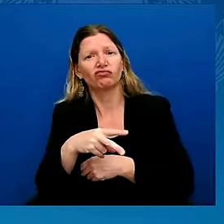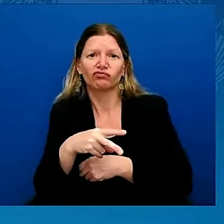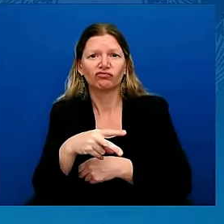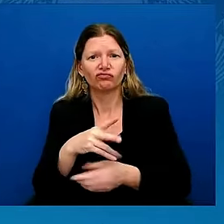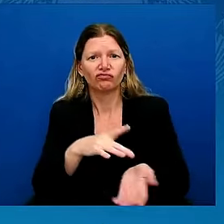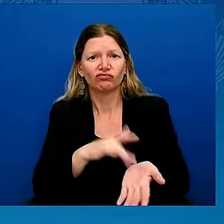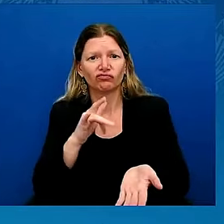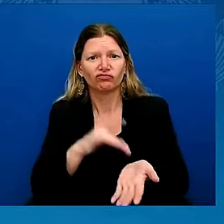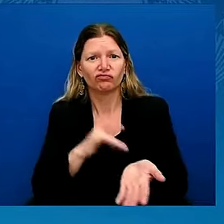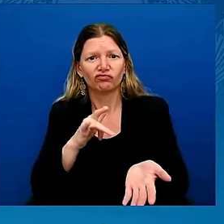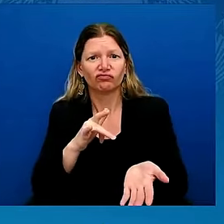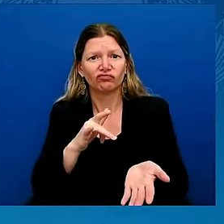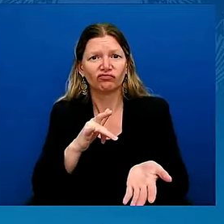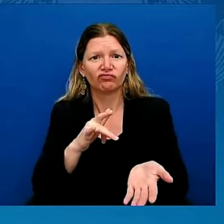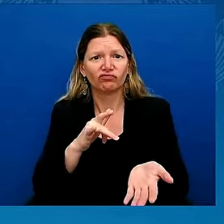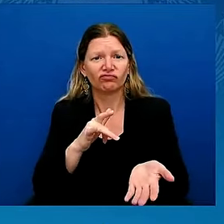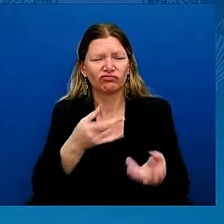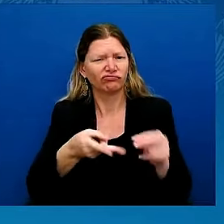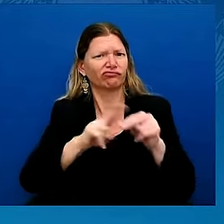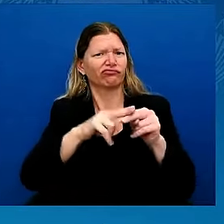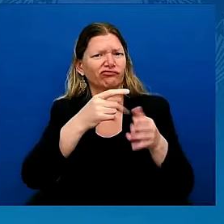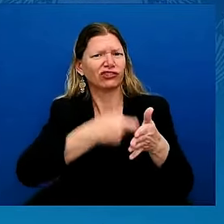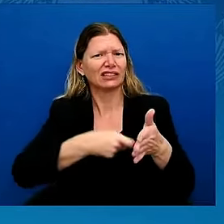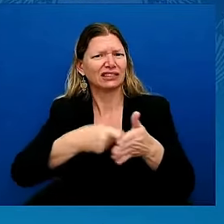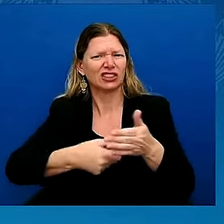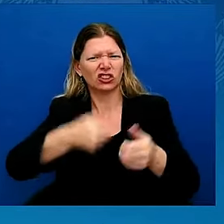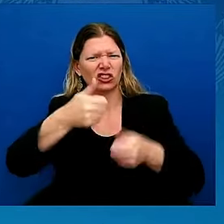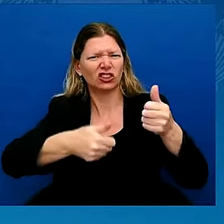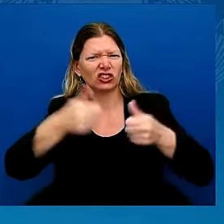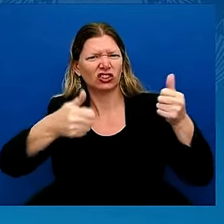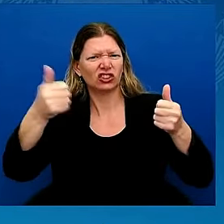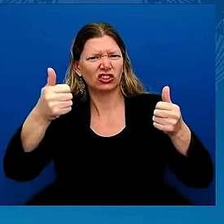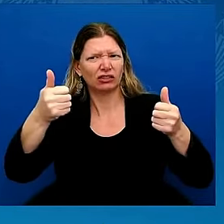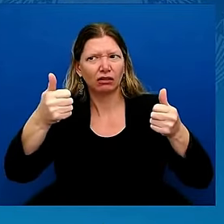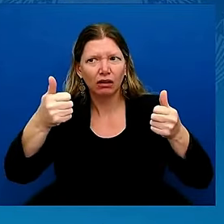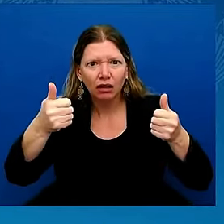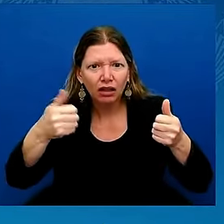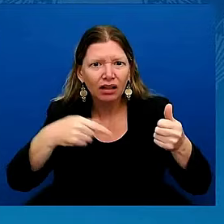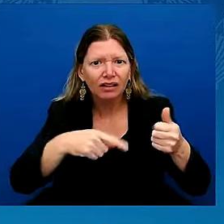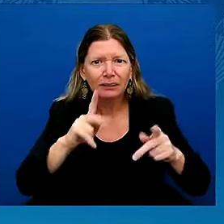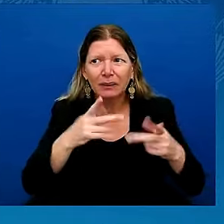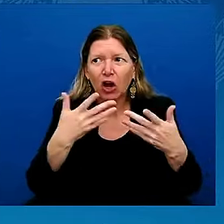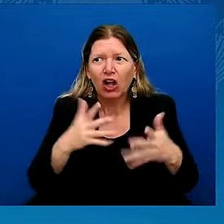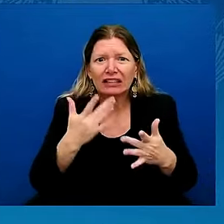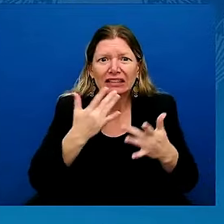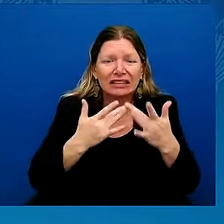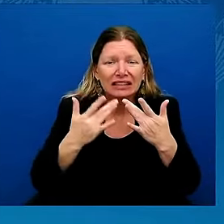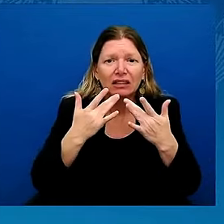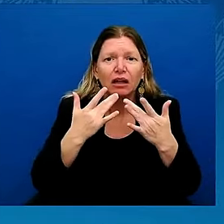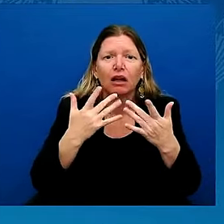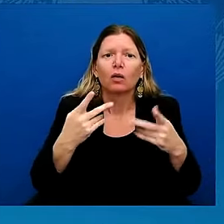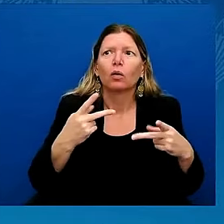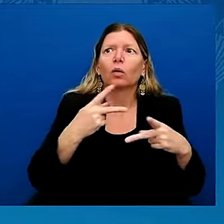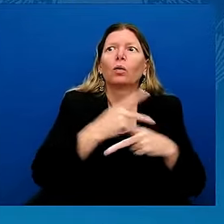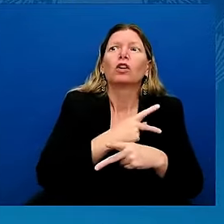prices to make it more difficult for desperate people to just get by. We need to take that on. We need to lower the cost of housing. We don't have enough housing